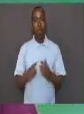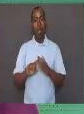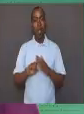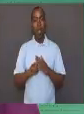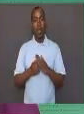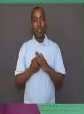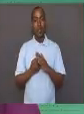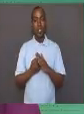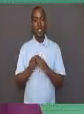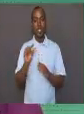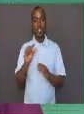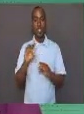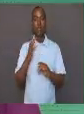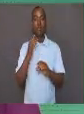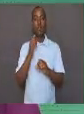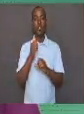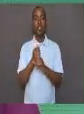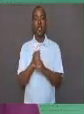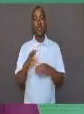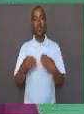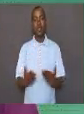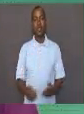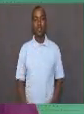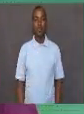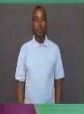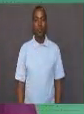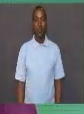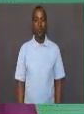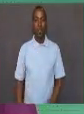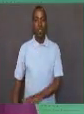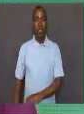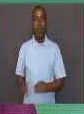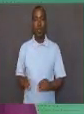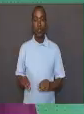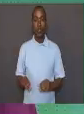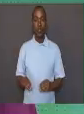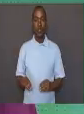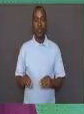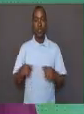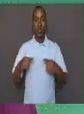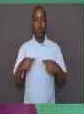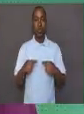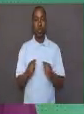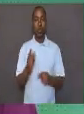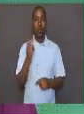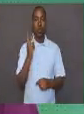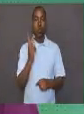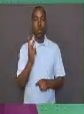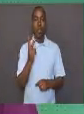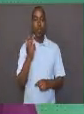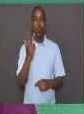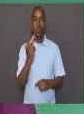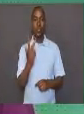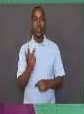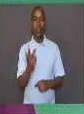brainstorming activity. Students, in groups of 2 or 3,